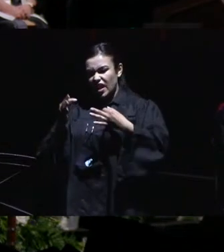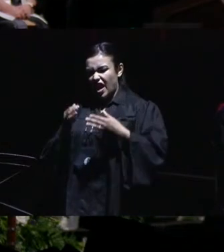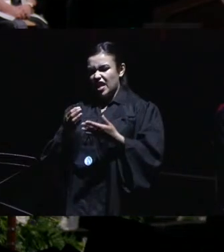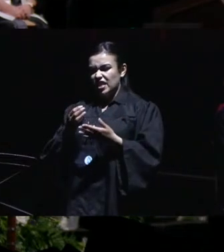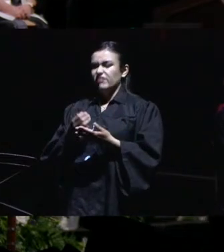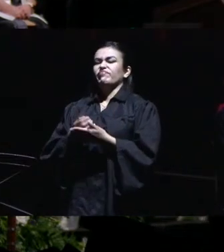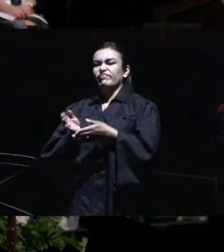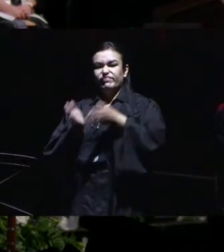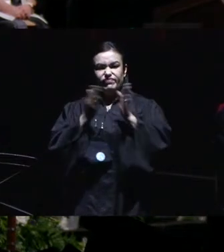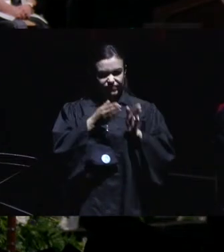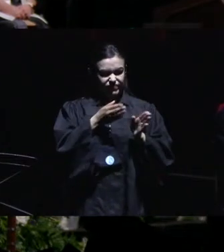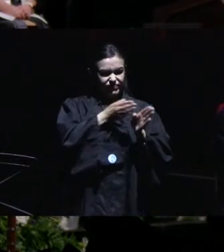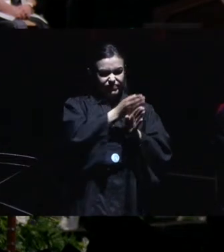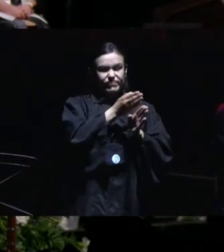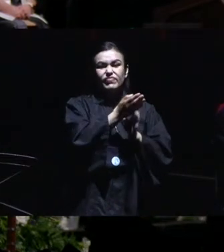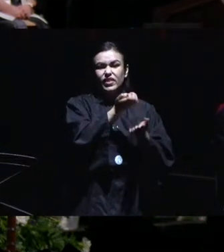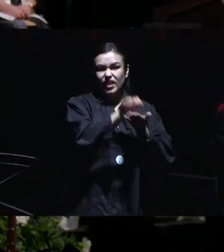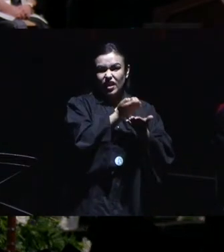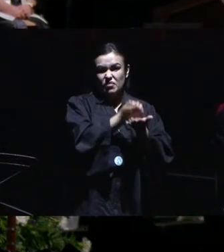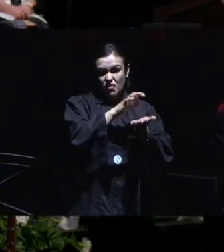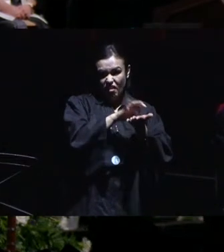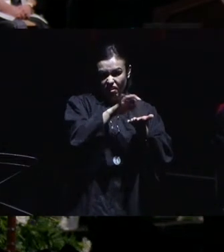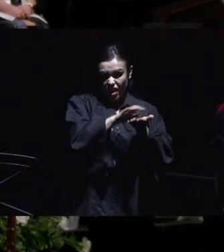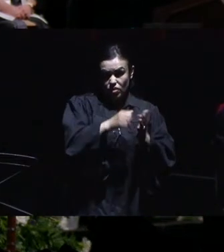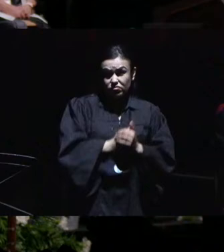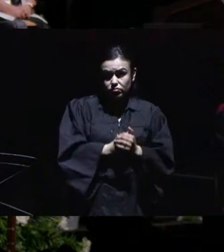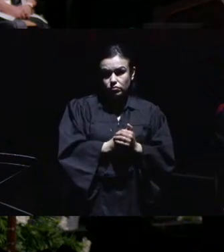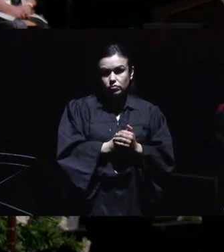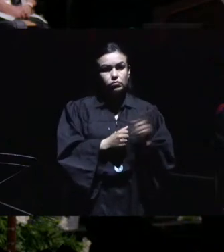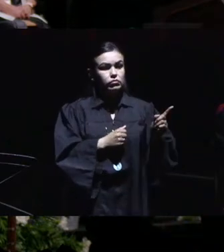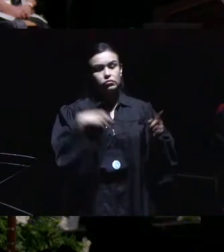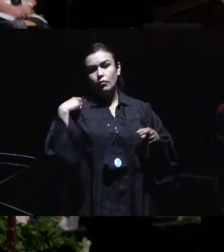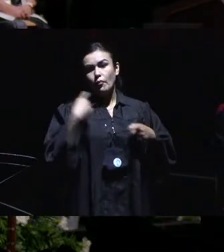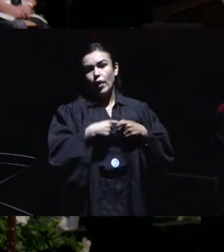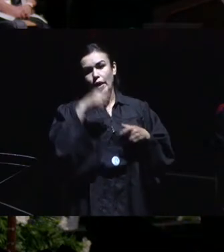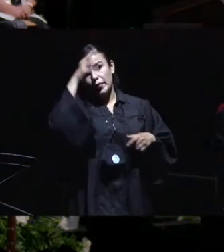and accounting. Por supuesto, mi padre se puso muy feliz.